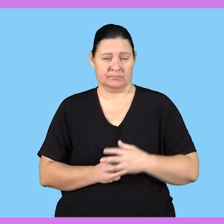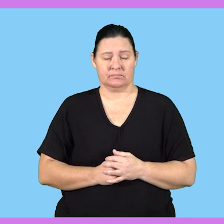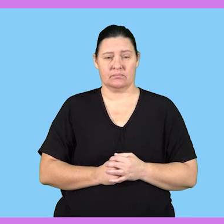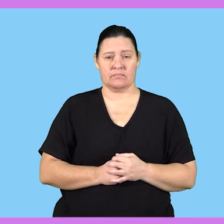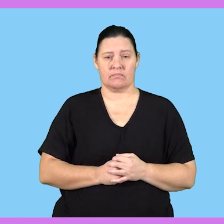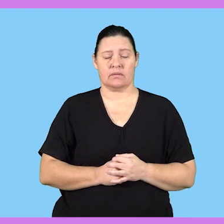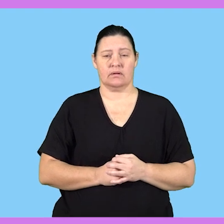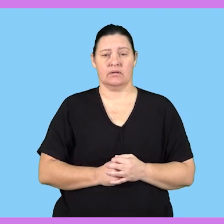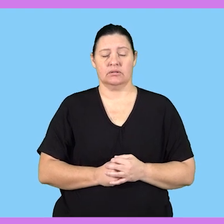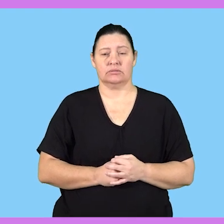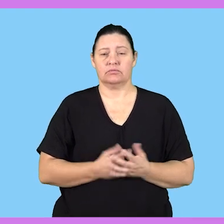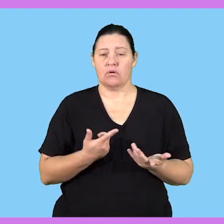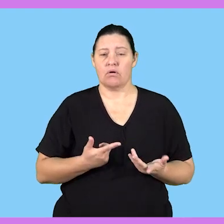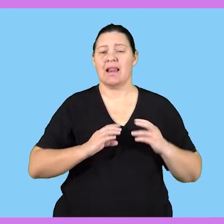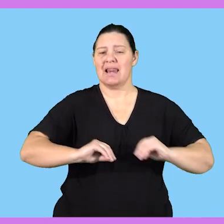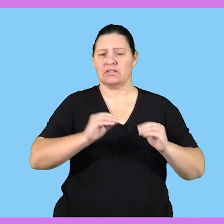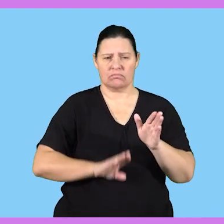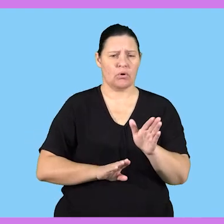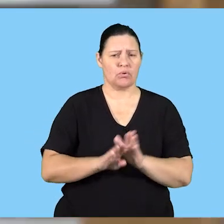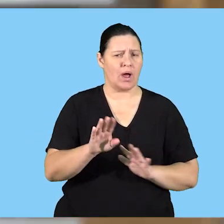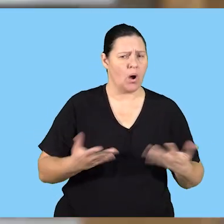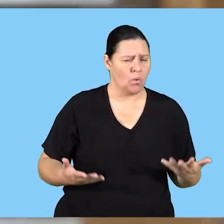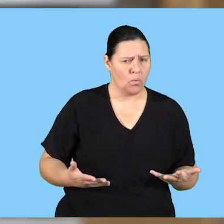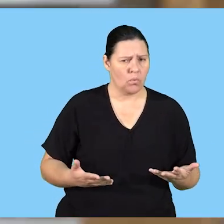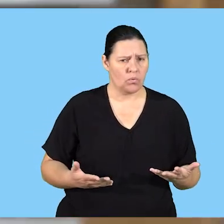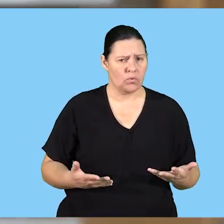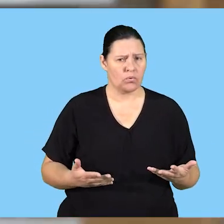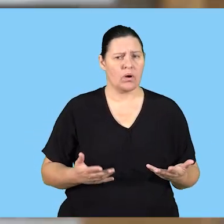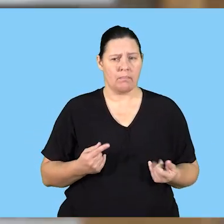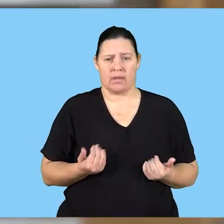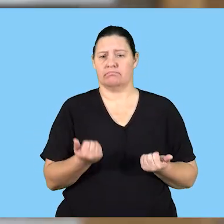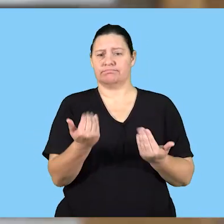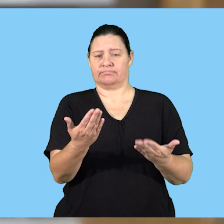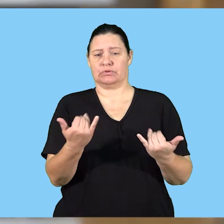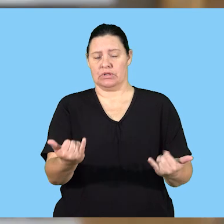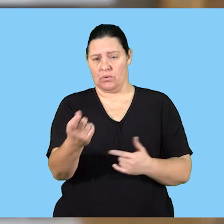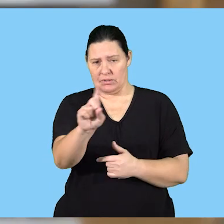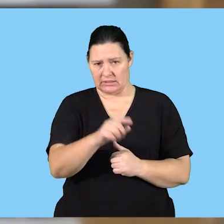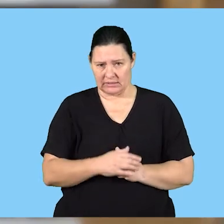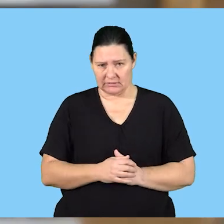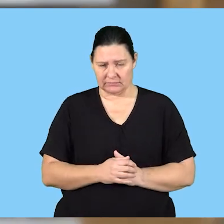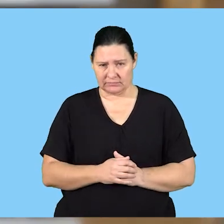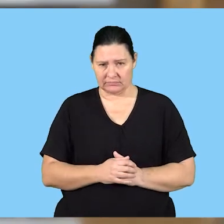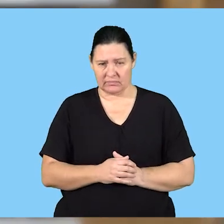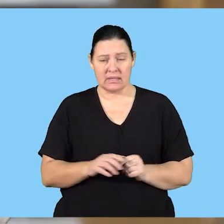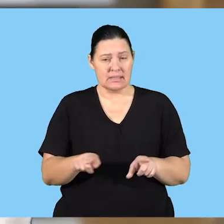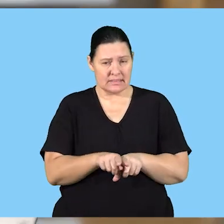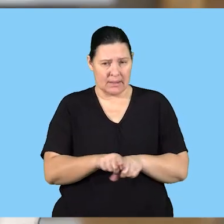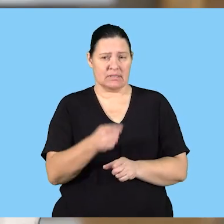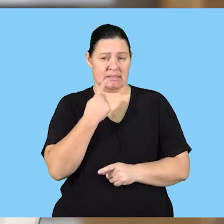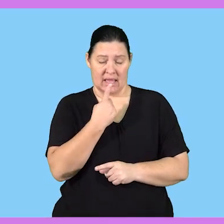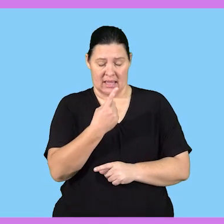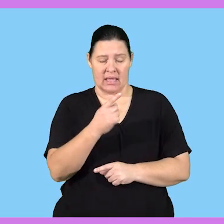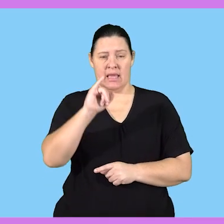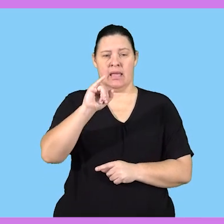Now, in order for us to get through this lesson, let's quickly look at what I will present to you today. So as mentioned, we look